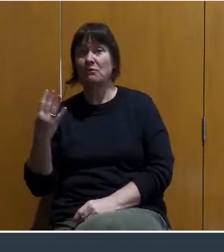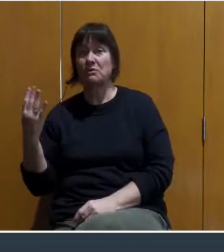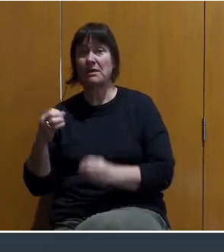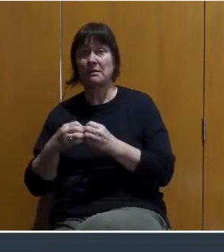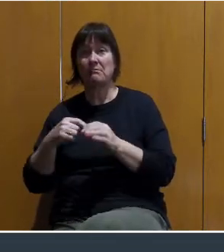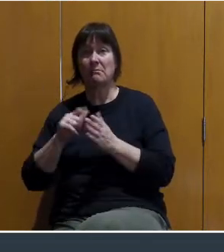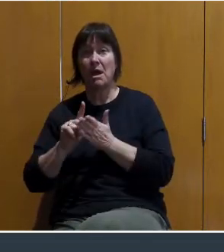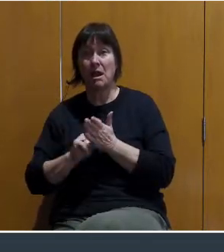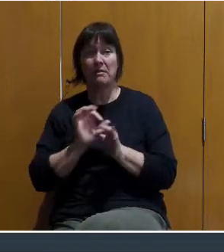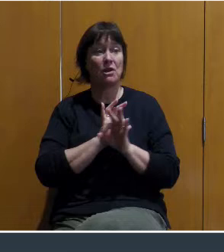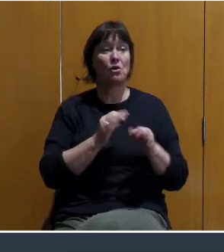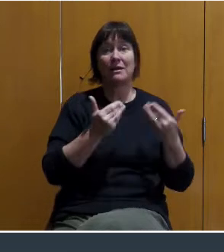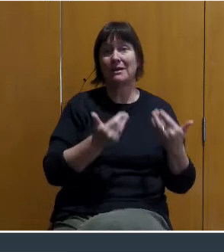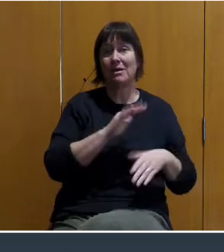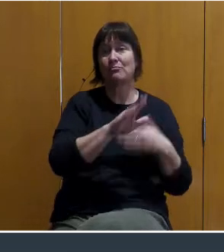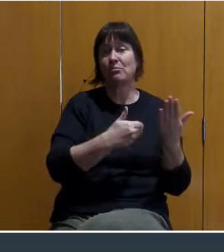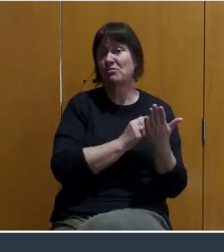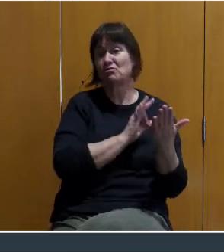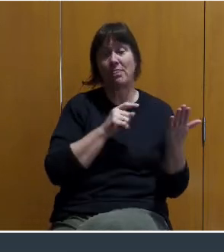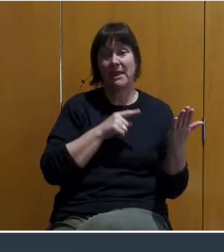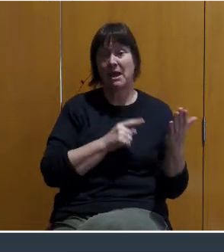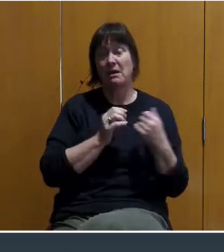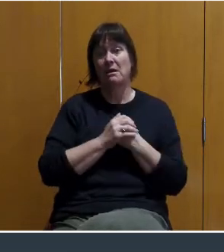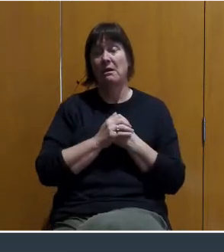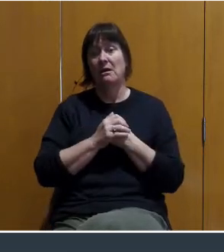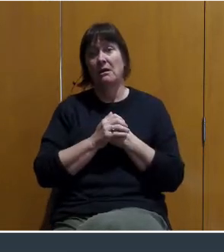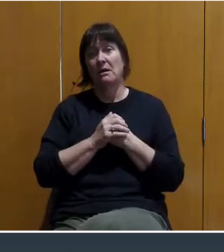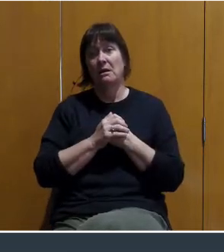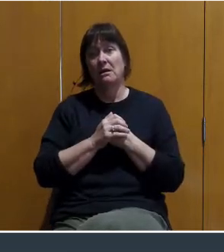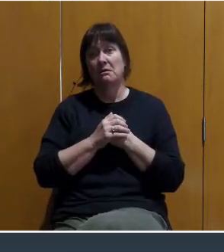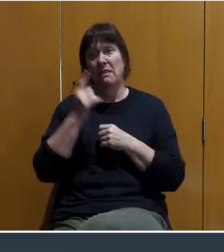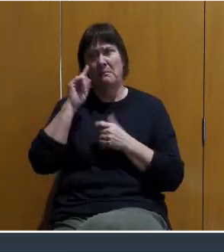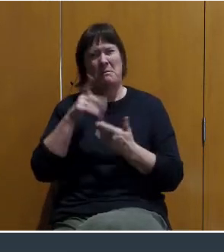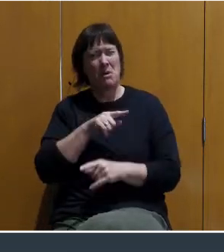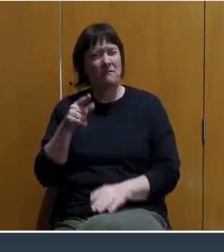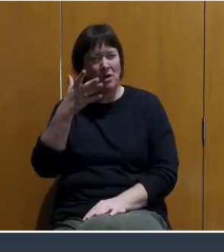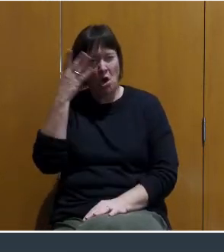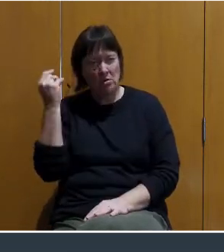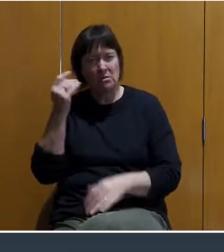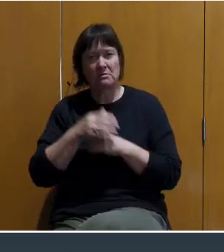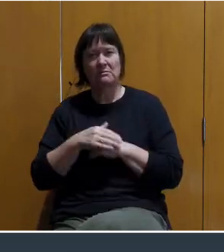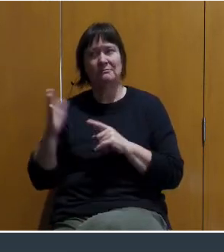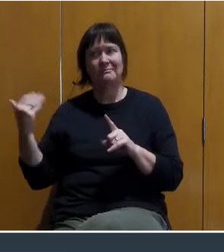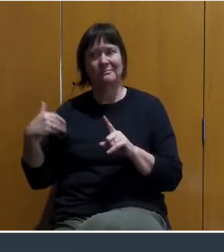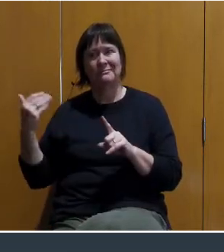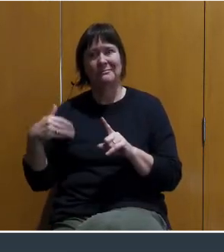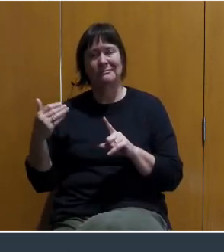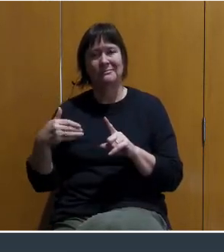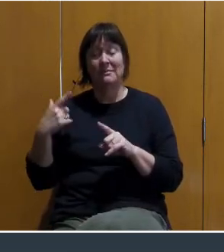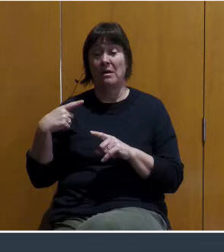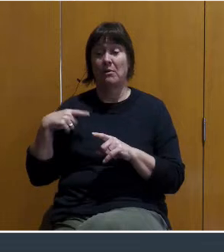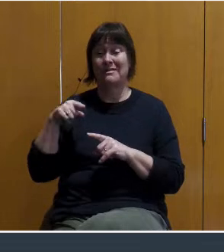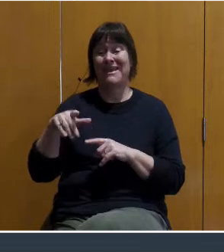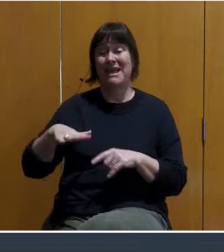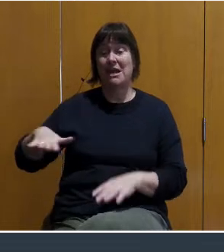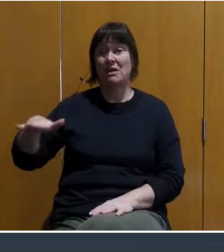They're not there in the current proposal. I do wonder if it's an oversight, a long-standing oversight, because of that area